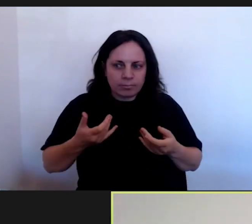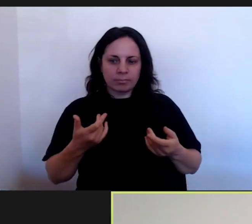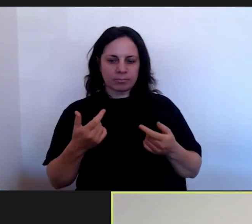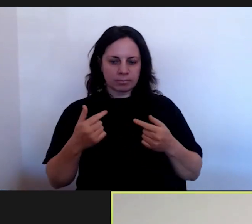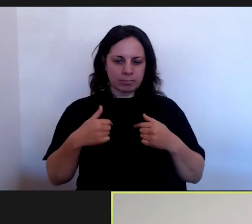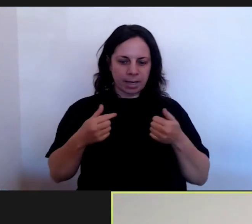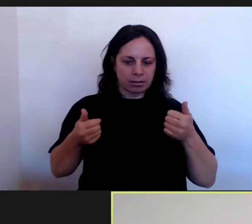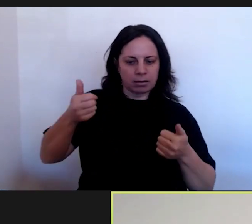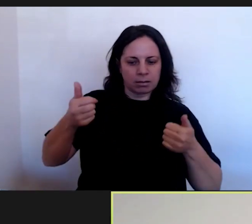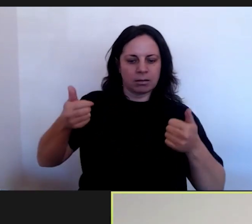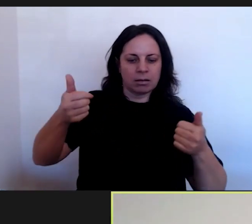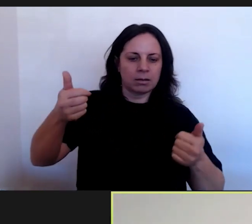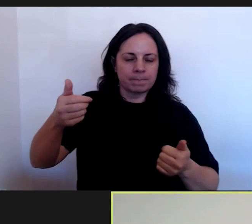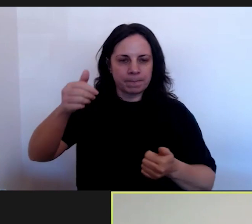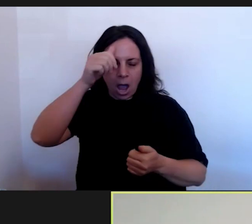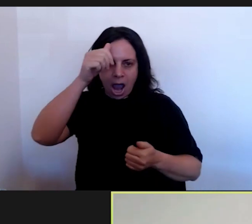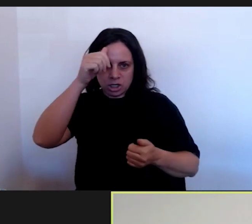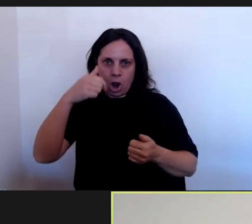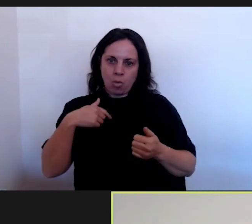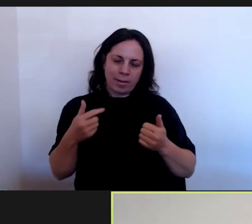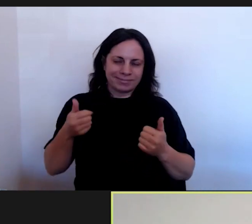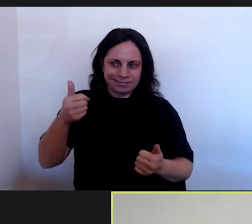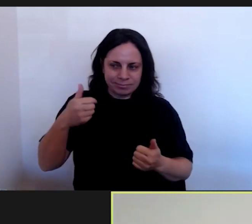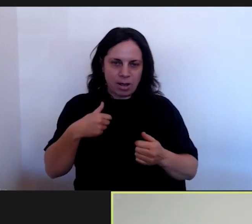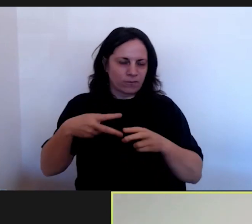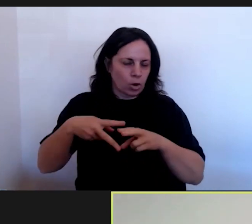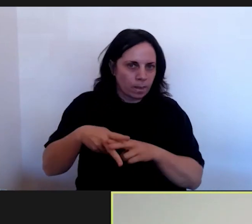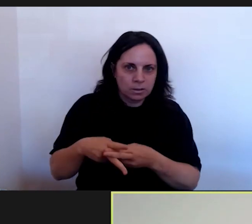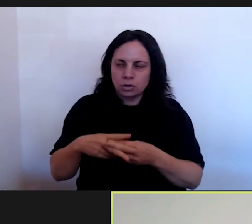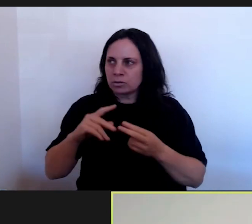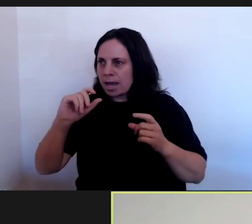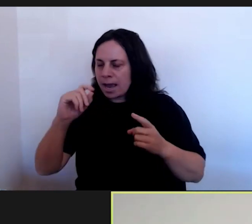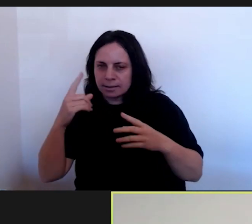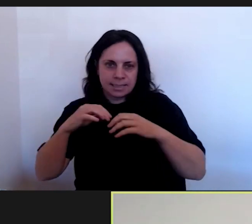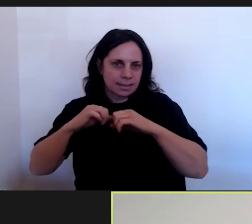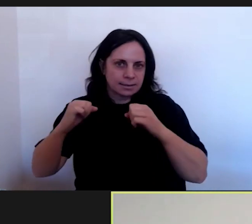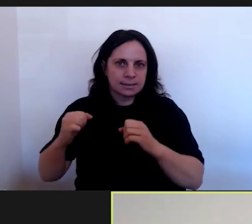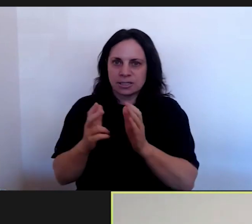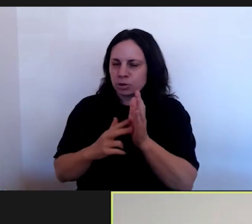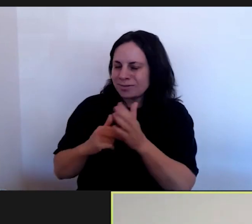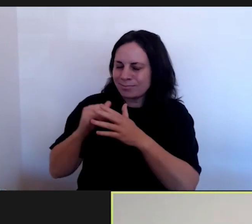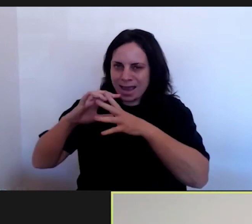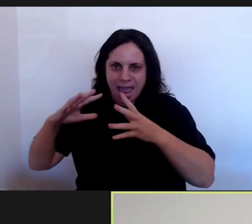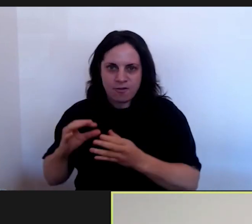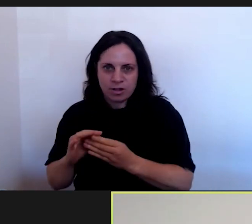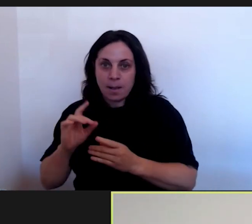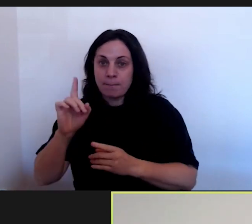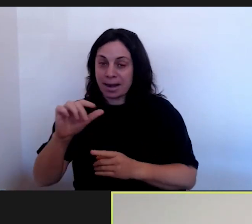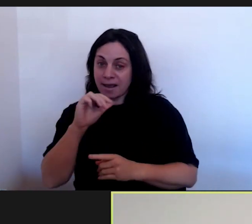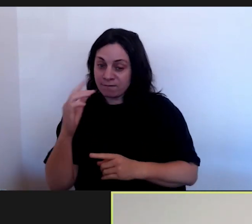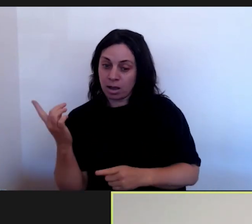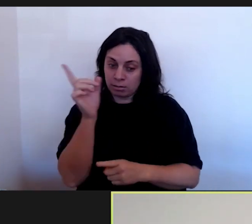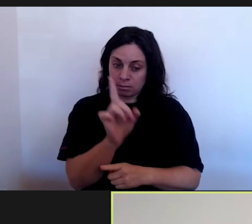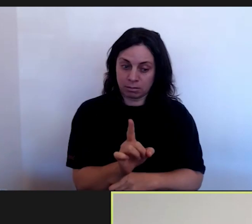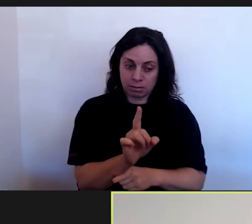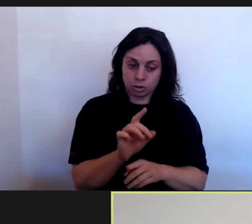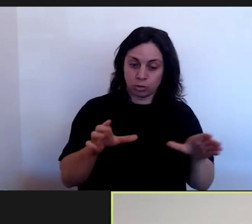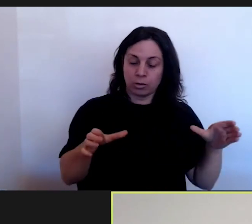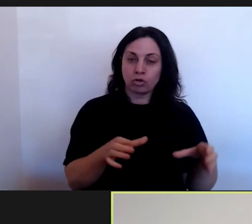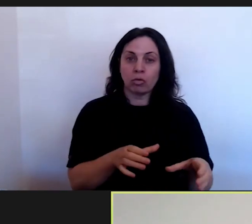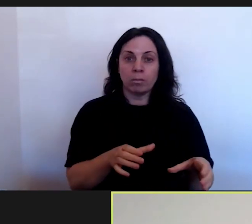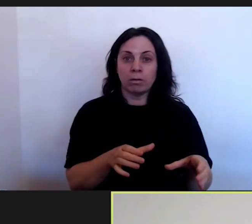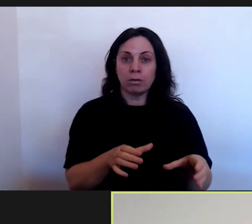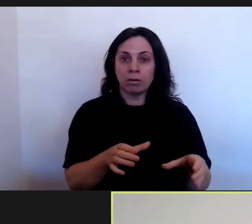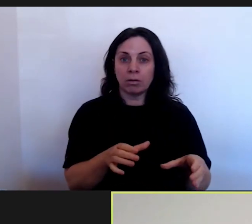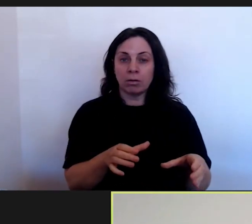my power as a researcher, for example. I have the tools, I understand the system in New Zealand. But when I go into the communities, what power